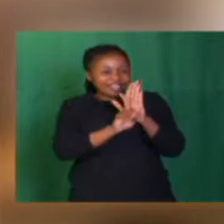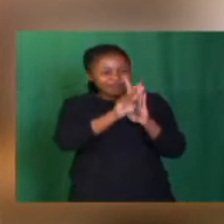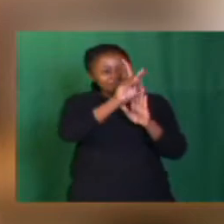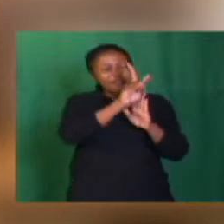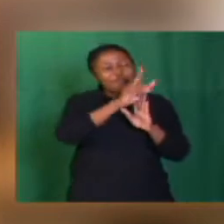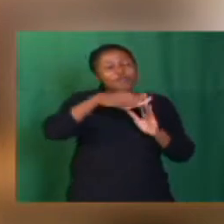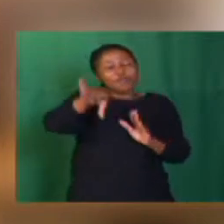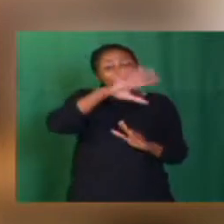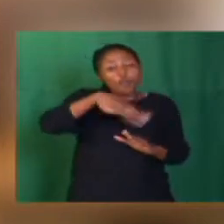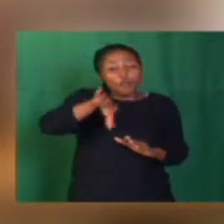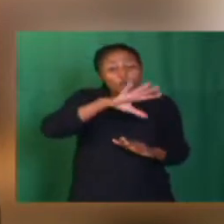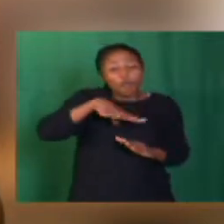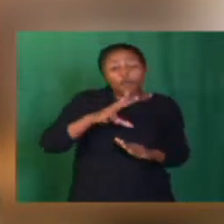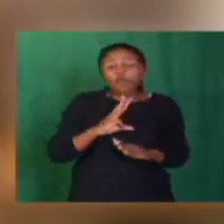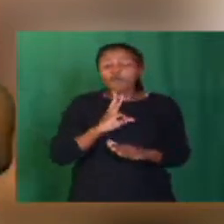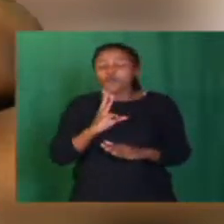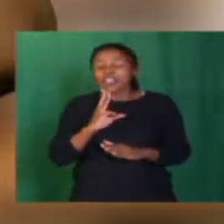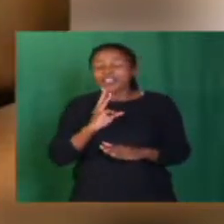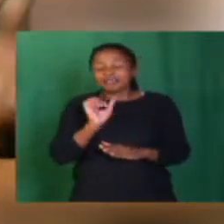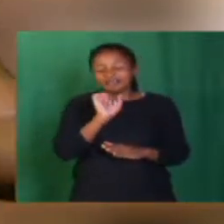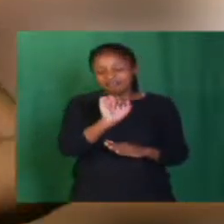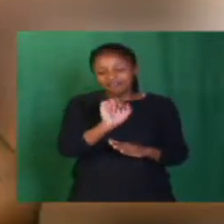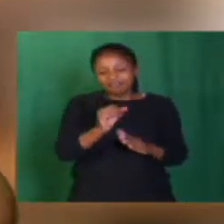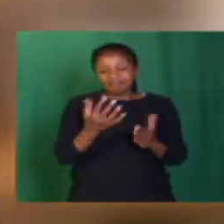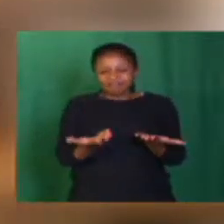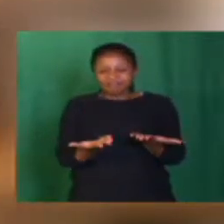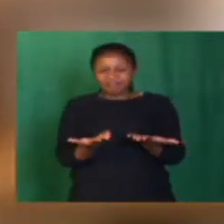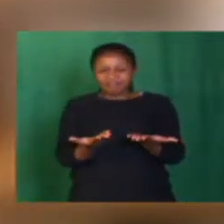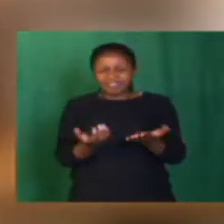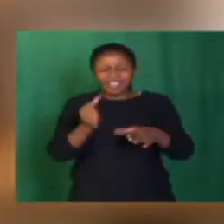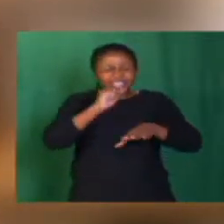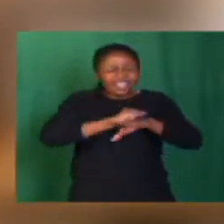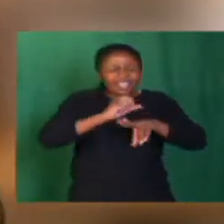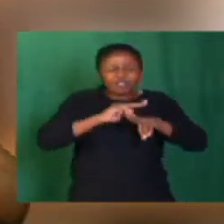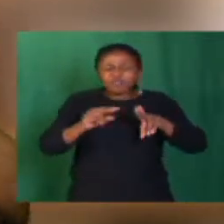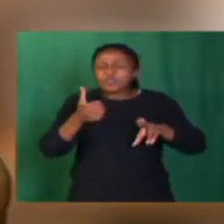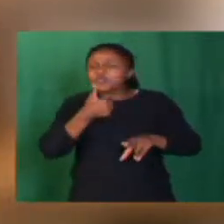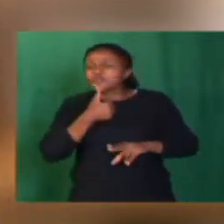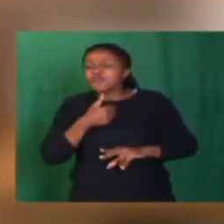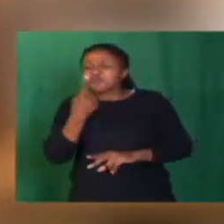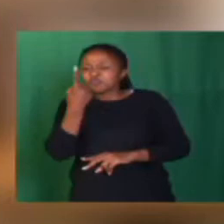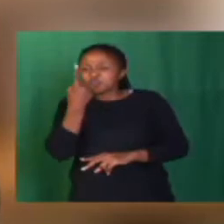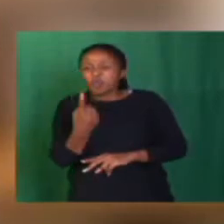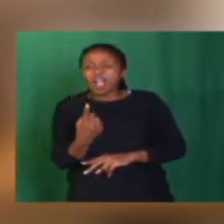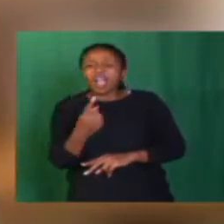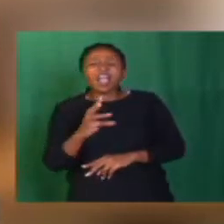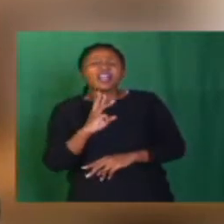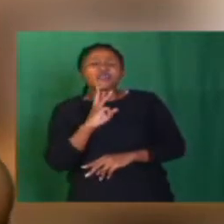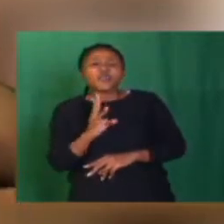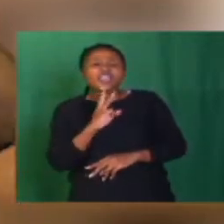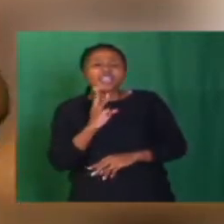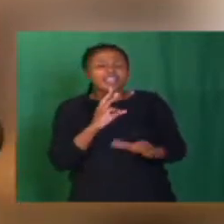in one-word statements. But be elaborate whenever you are given something which allows you to share your